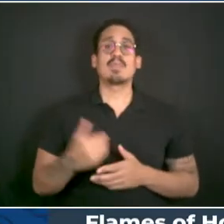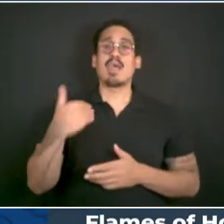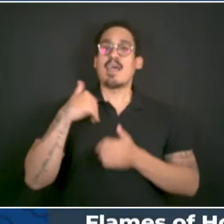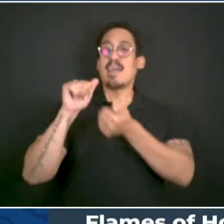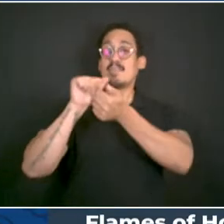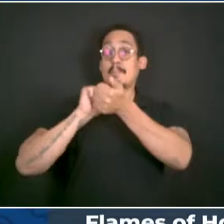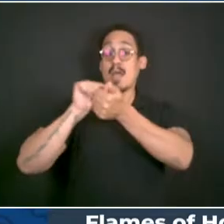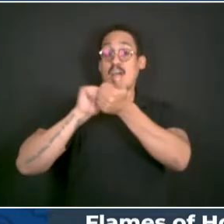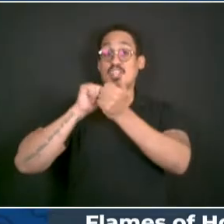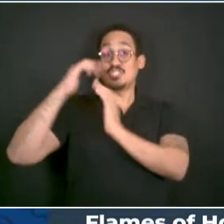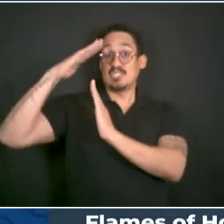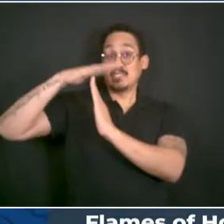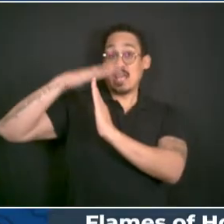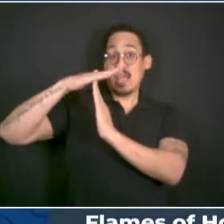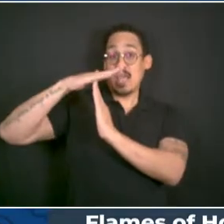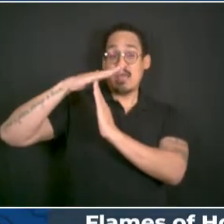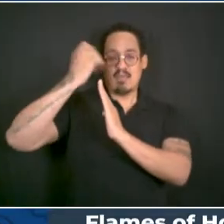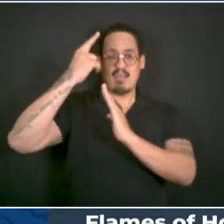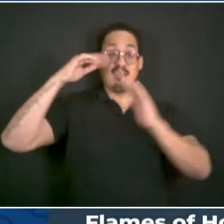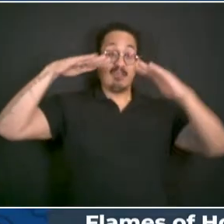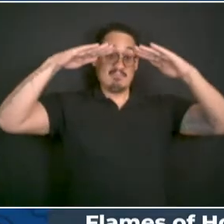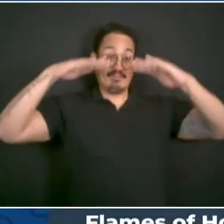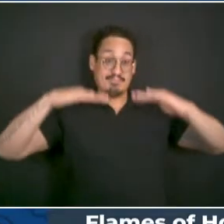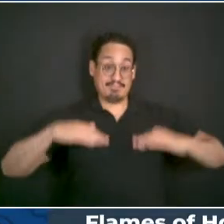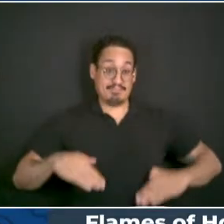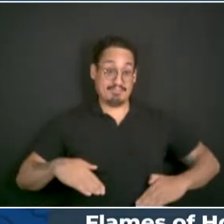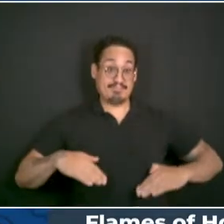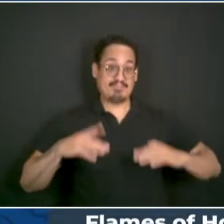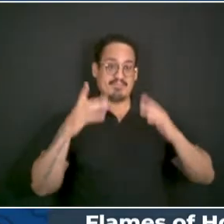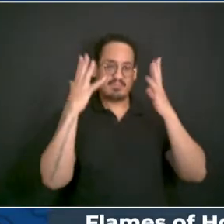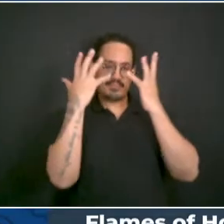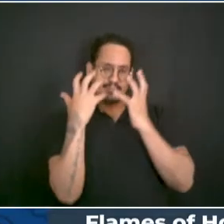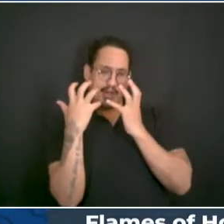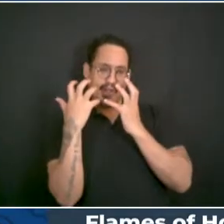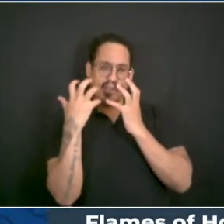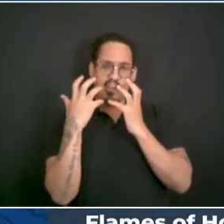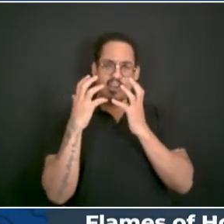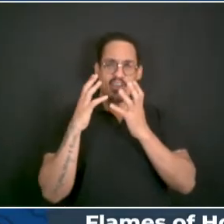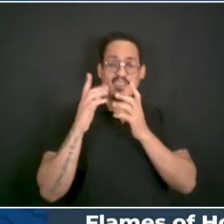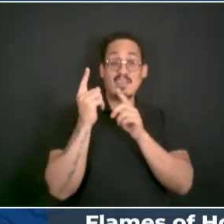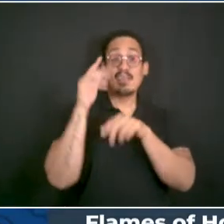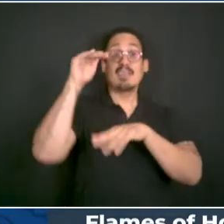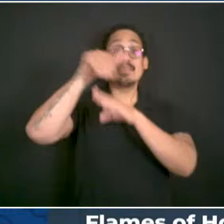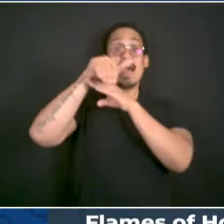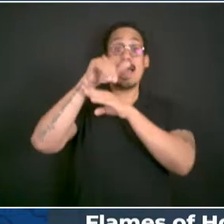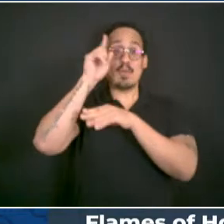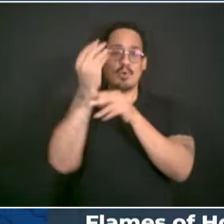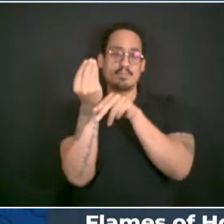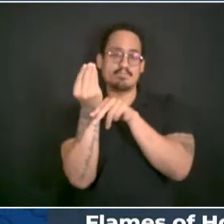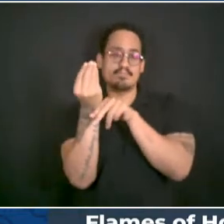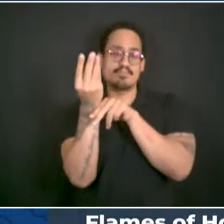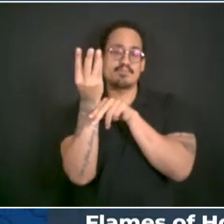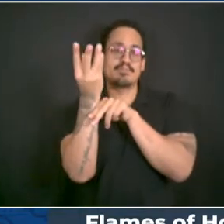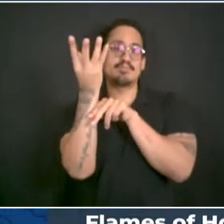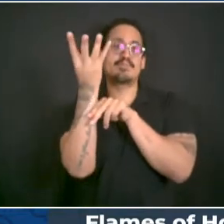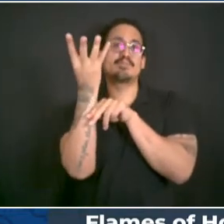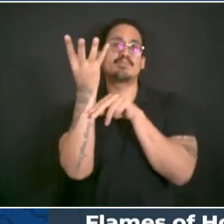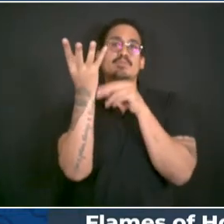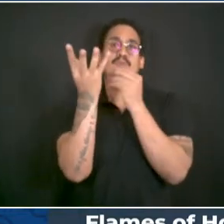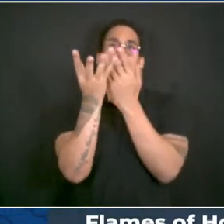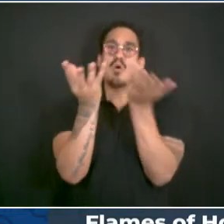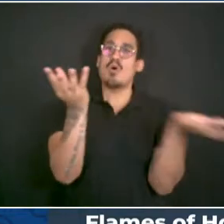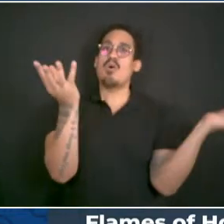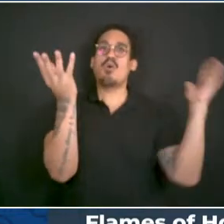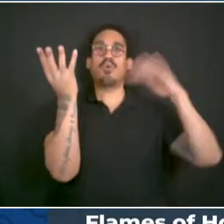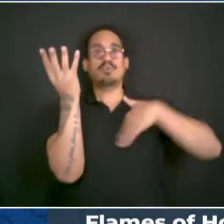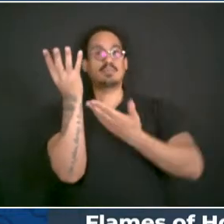the colors day and night. And that flame burns day and night. Speaking of which, that eternal flame, it's stained glass panels with LED lights so that it